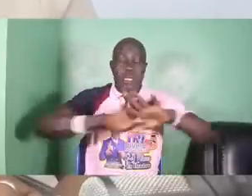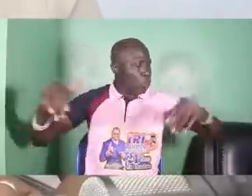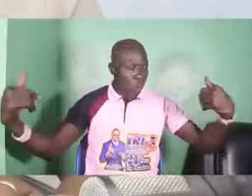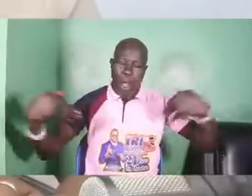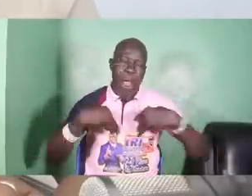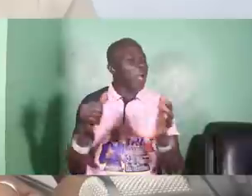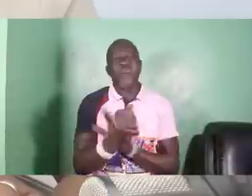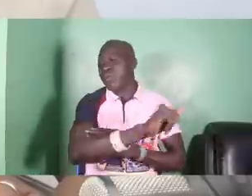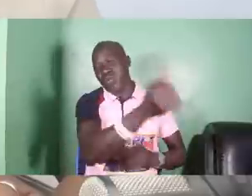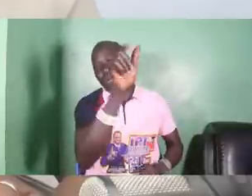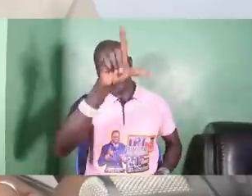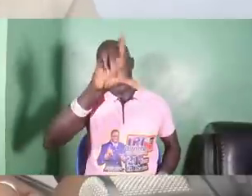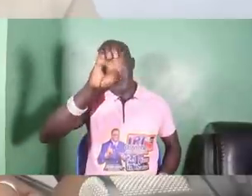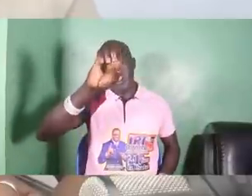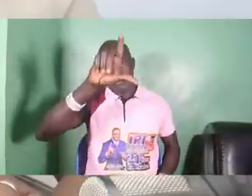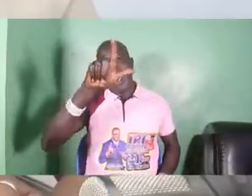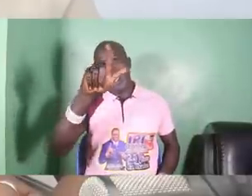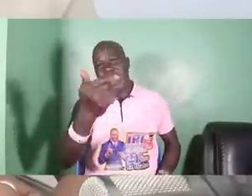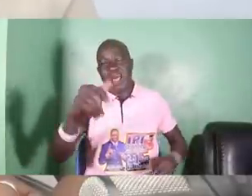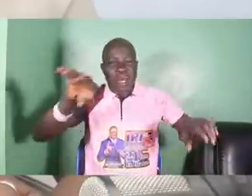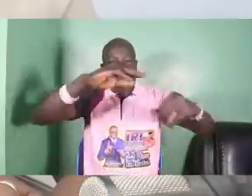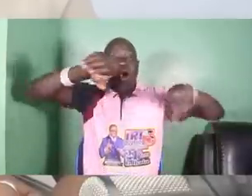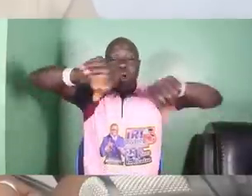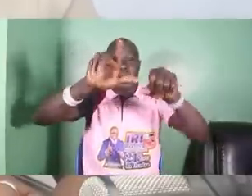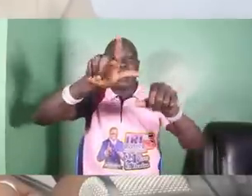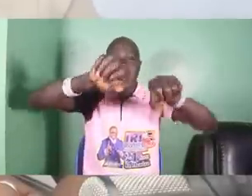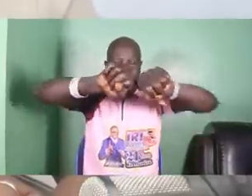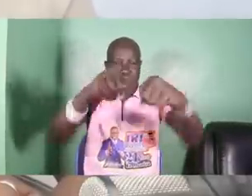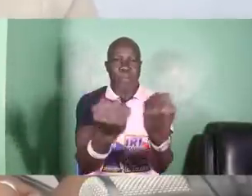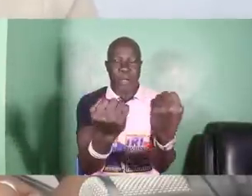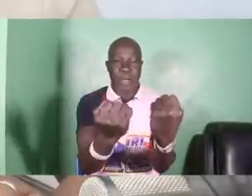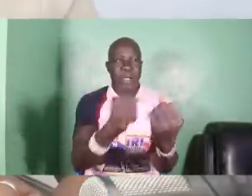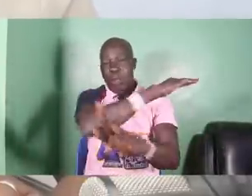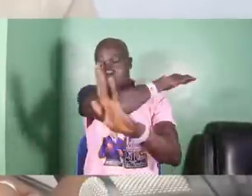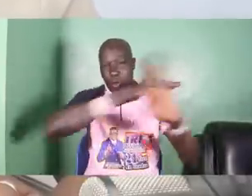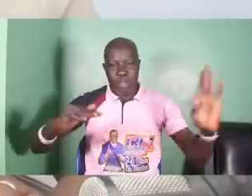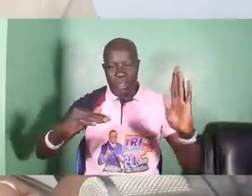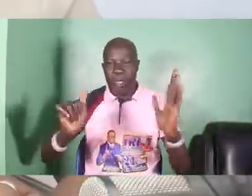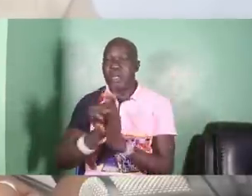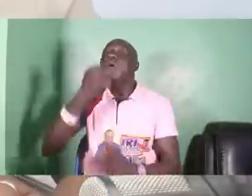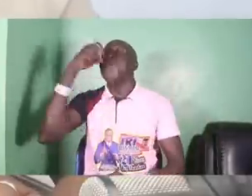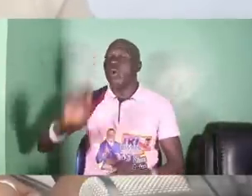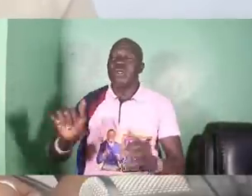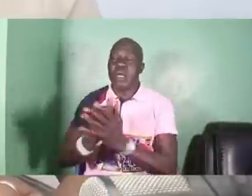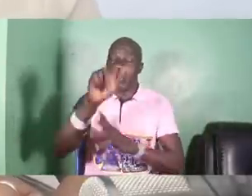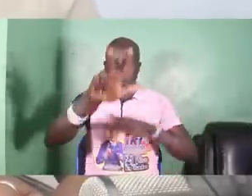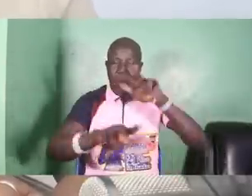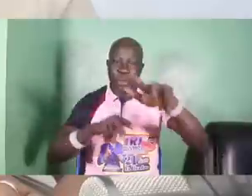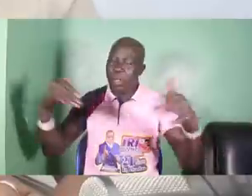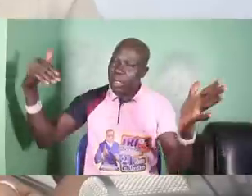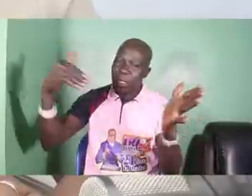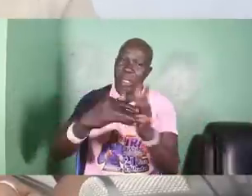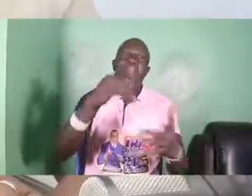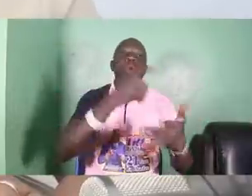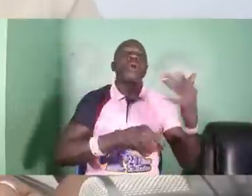won. They have one accident or the other, their leg have been amputated. Ben had the border set on that shit. I must prepare what to one brother Brazil and Pada. They must begin to walk